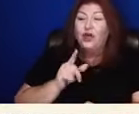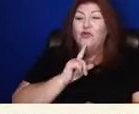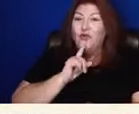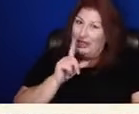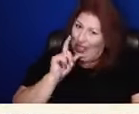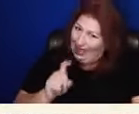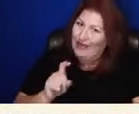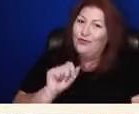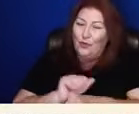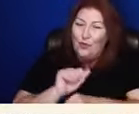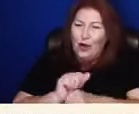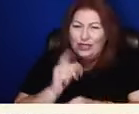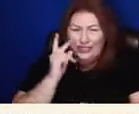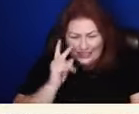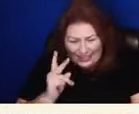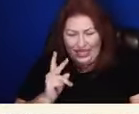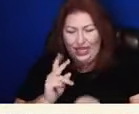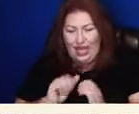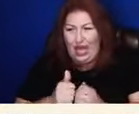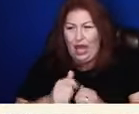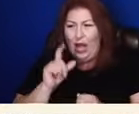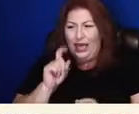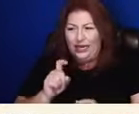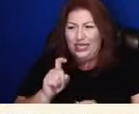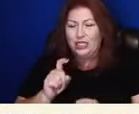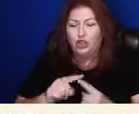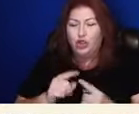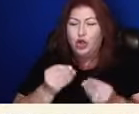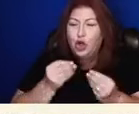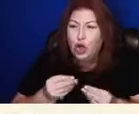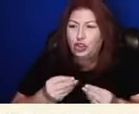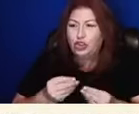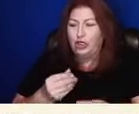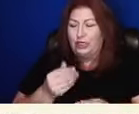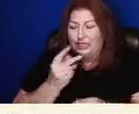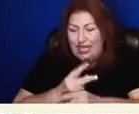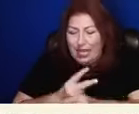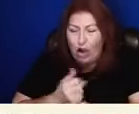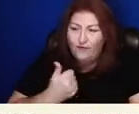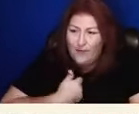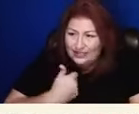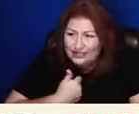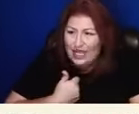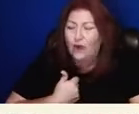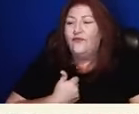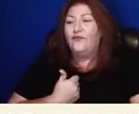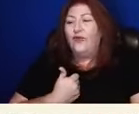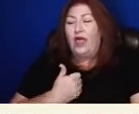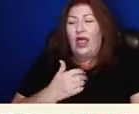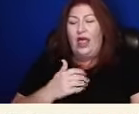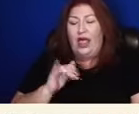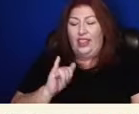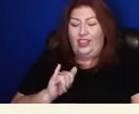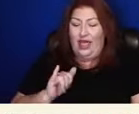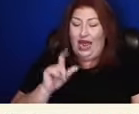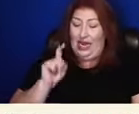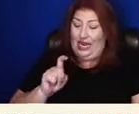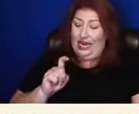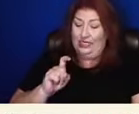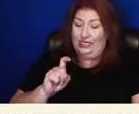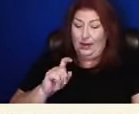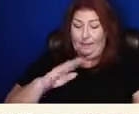how do I need to love myself, right? How do I need to nurture myself and take care of myself and those needs that I need met, that only